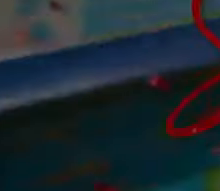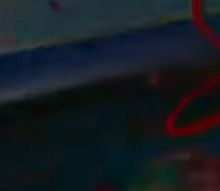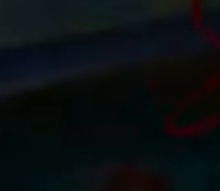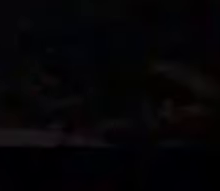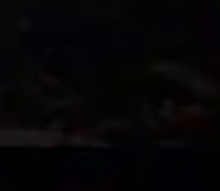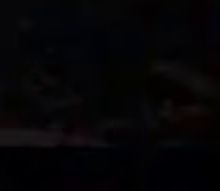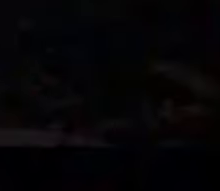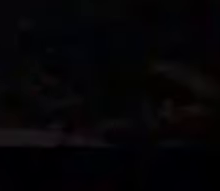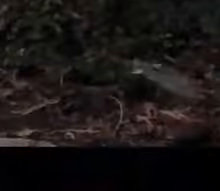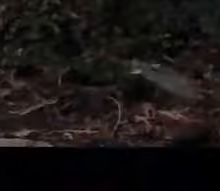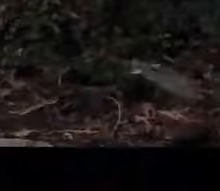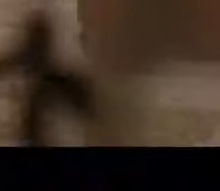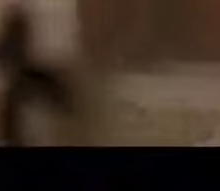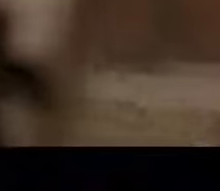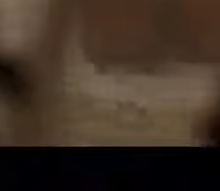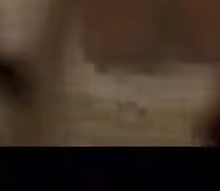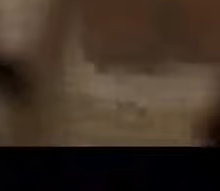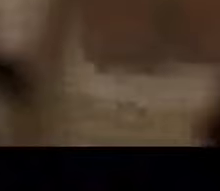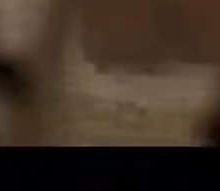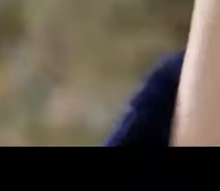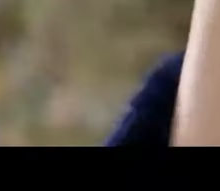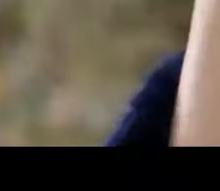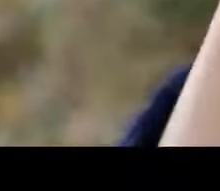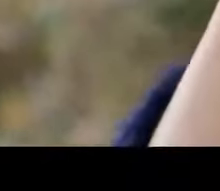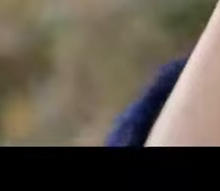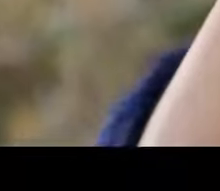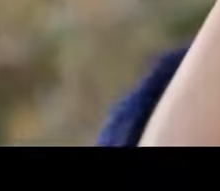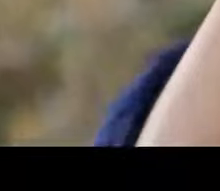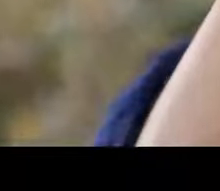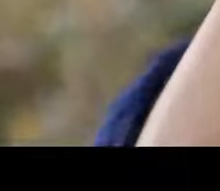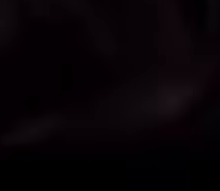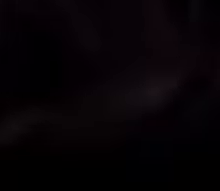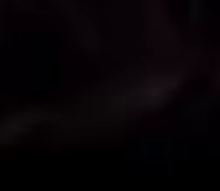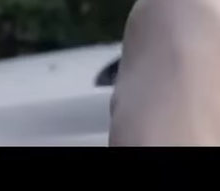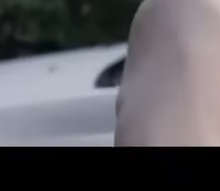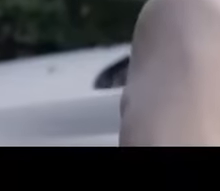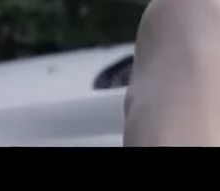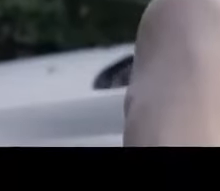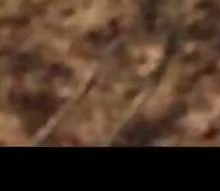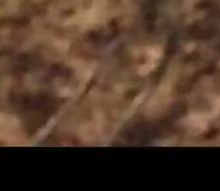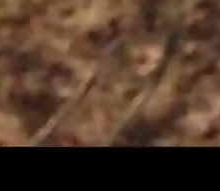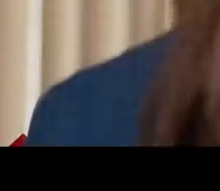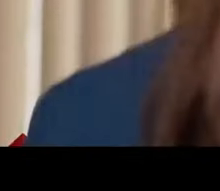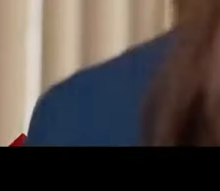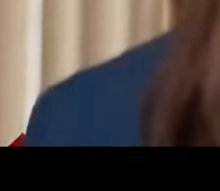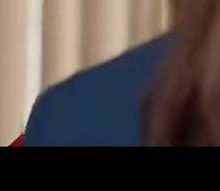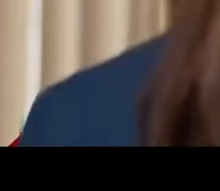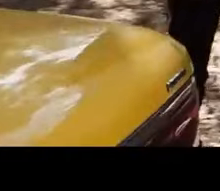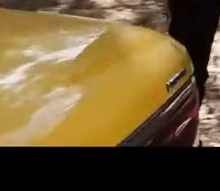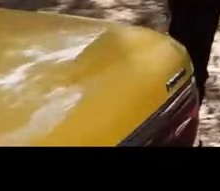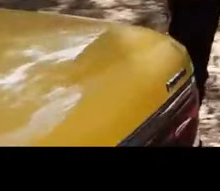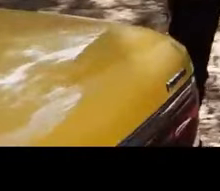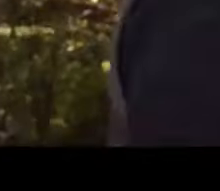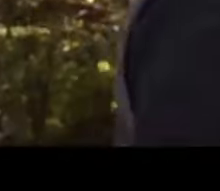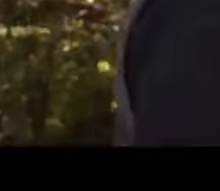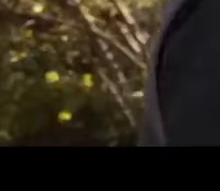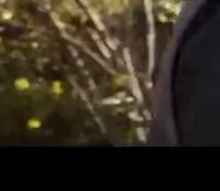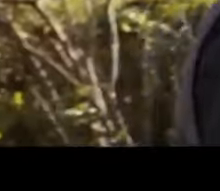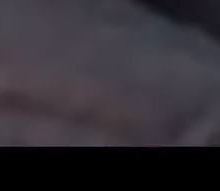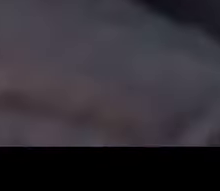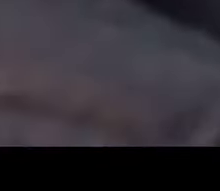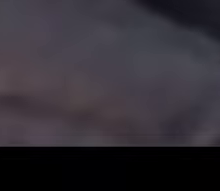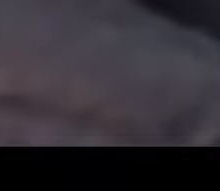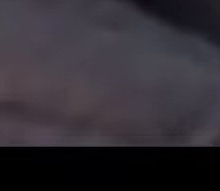Hey, Walter. Is the family coming for Christmas? Every single one of them. Rachel. Where's your husband? Ex-husband. Oh.